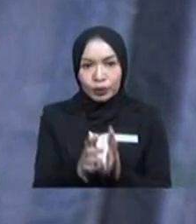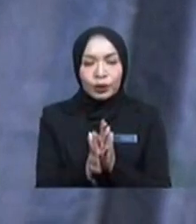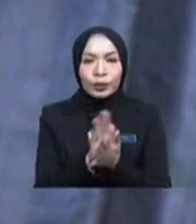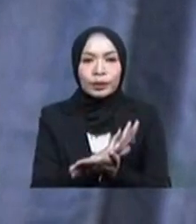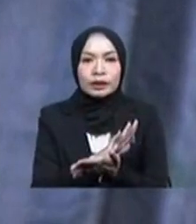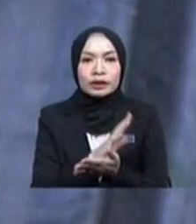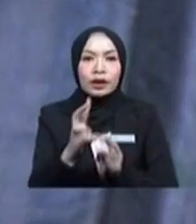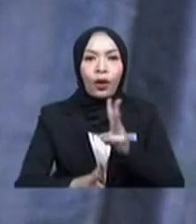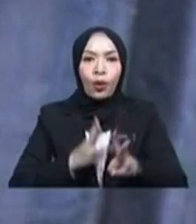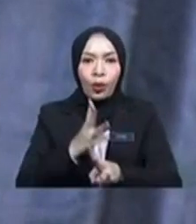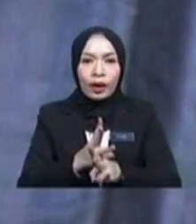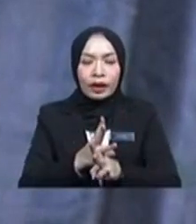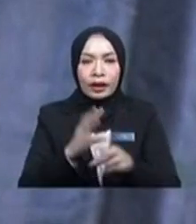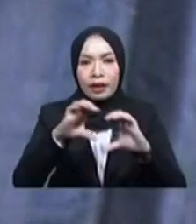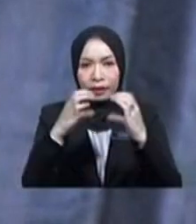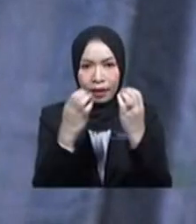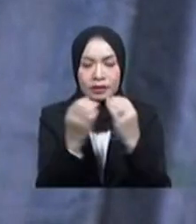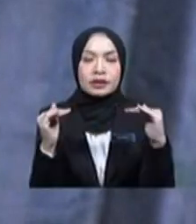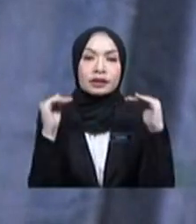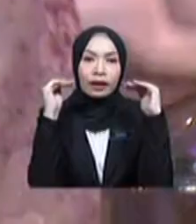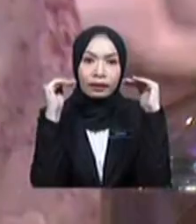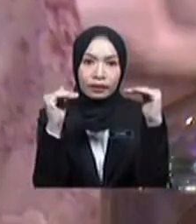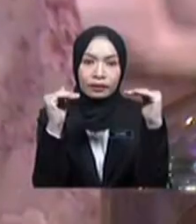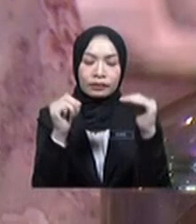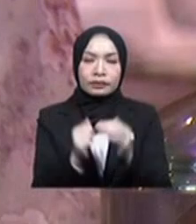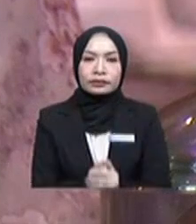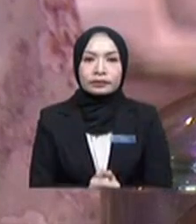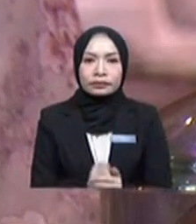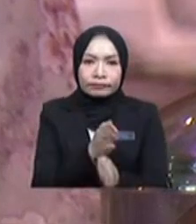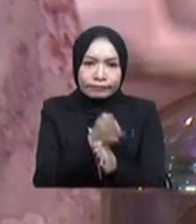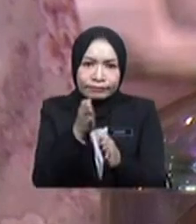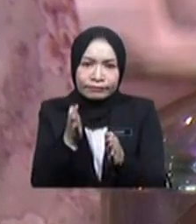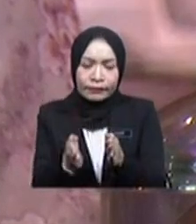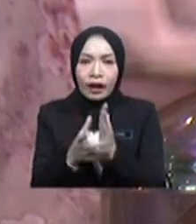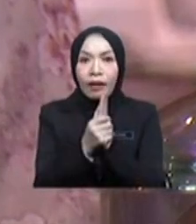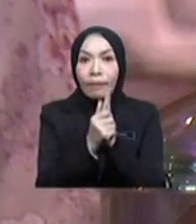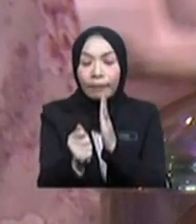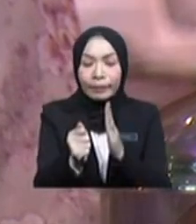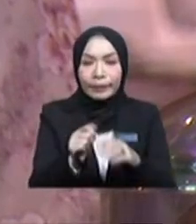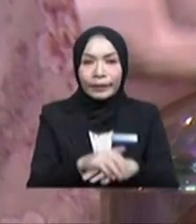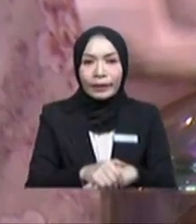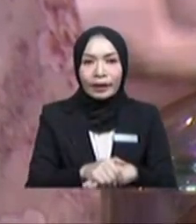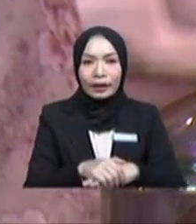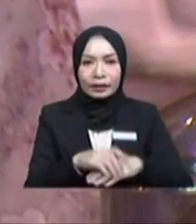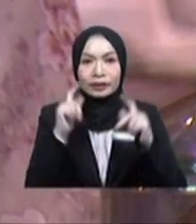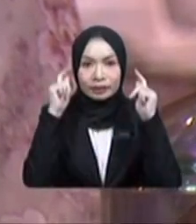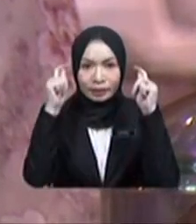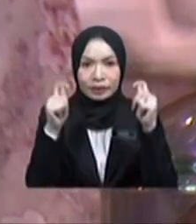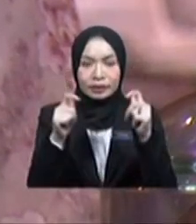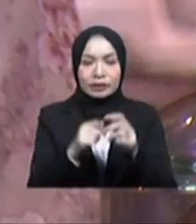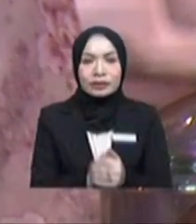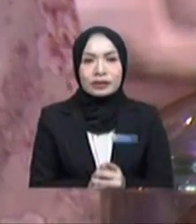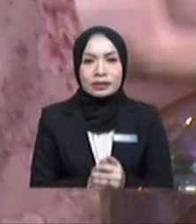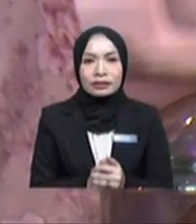world-class standards. Besides upskilling teachers' language skills, teachers need to keep